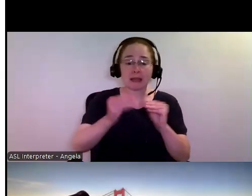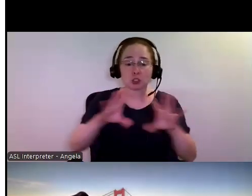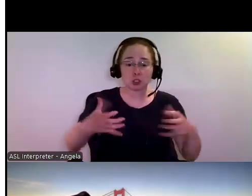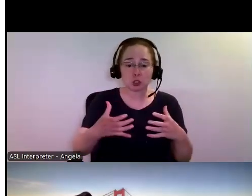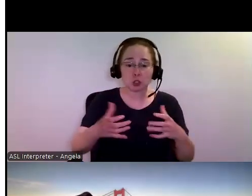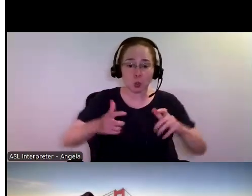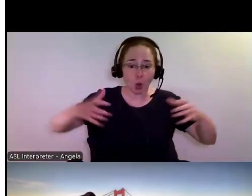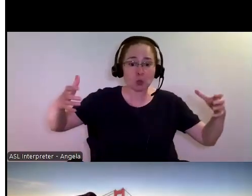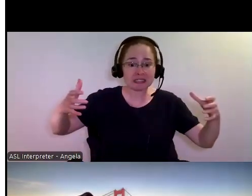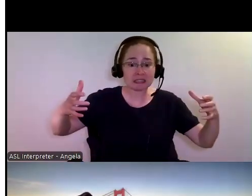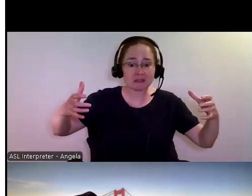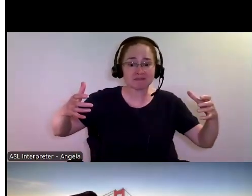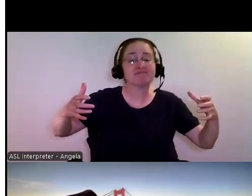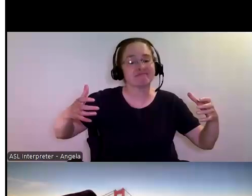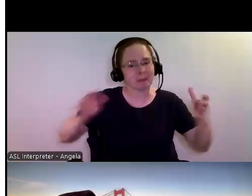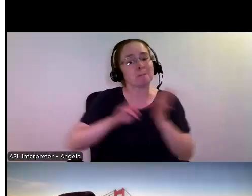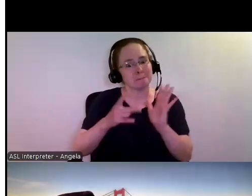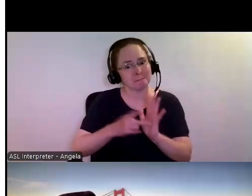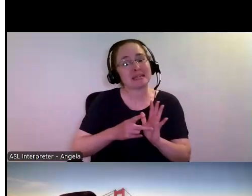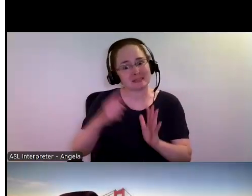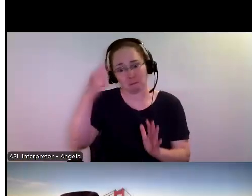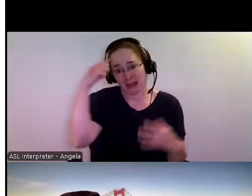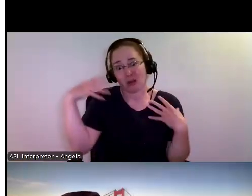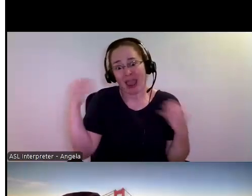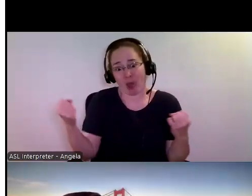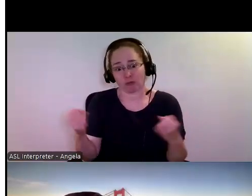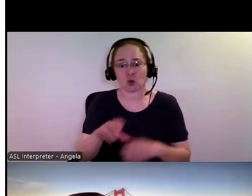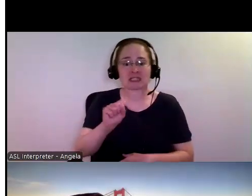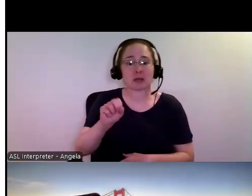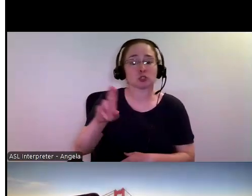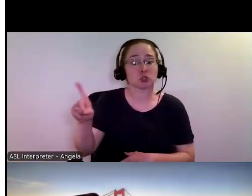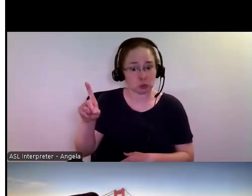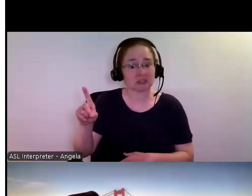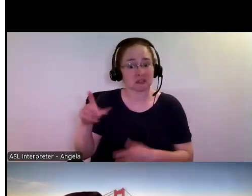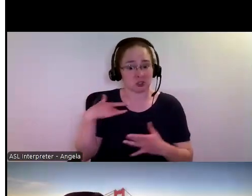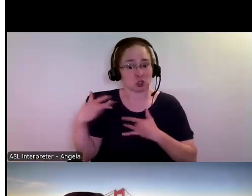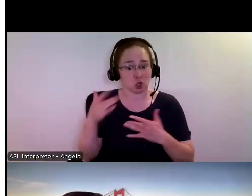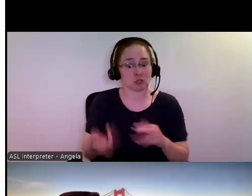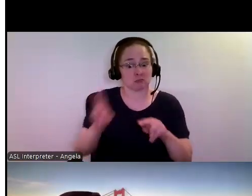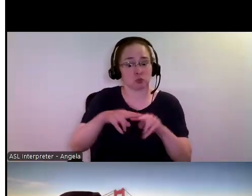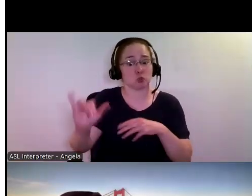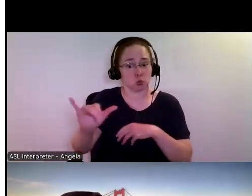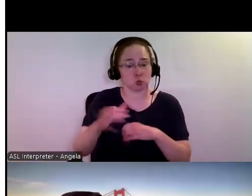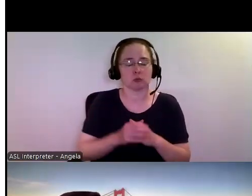older adults living with mental health and substance use concerns. Miran just pointed out how